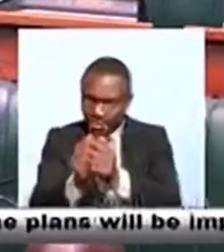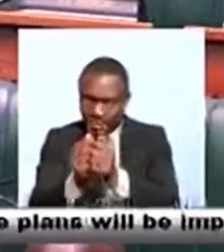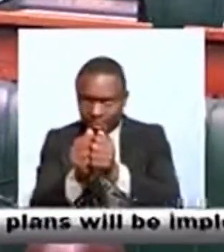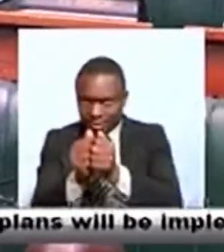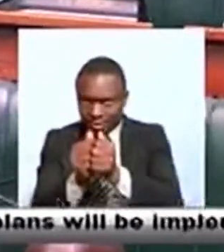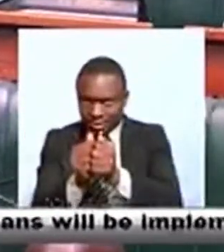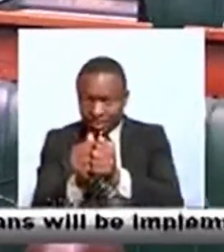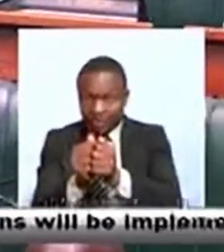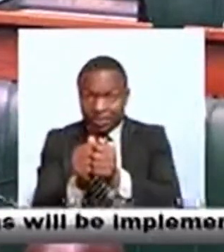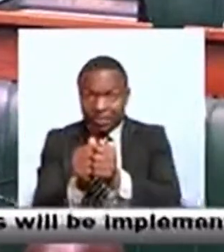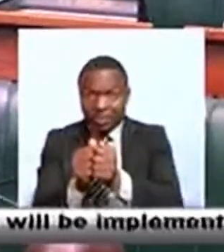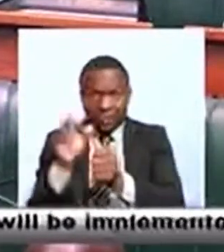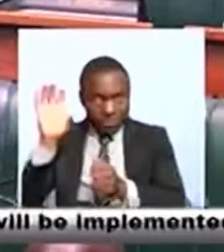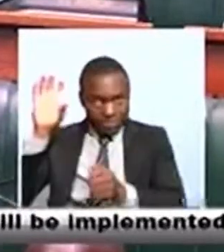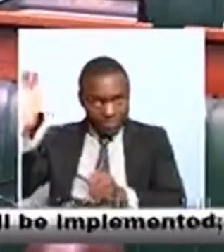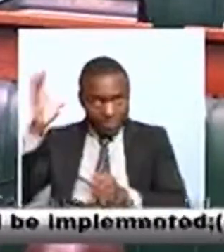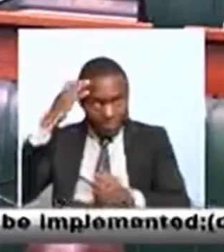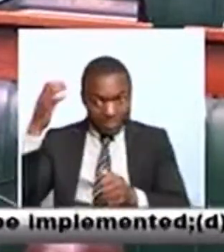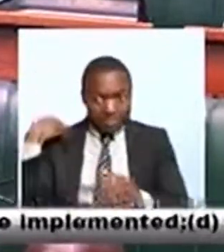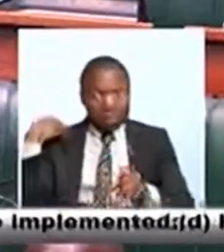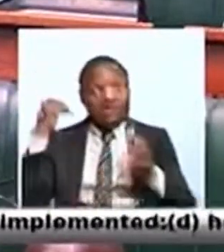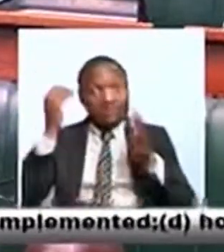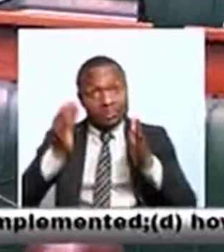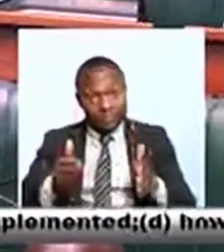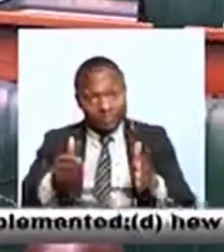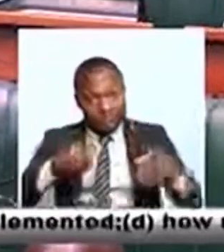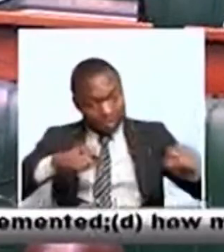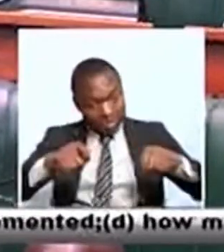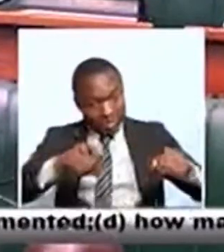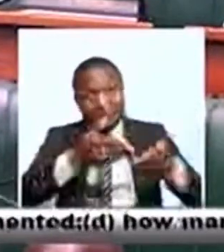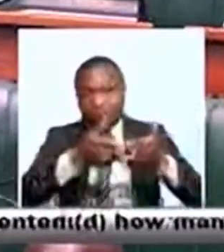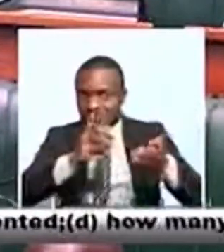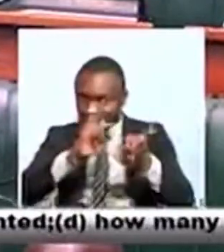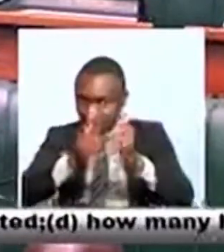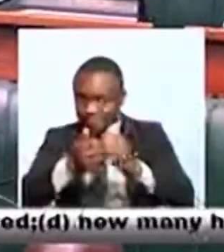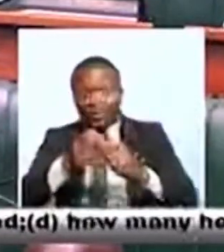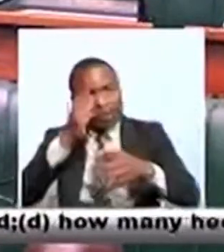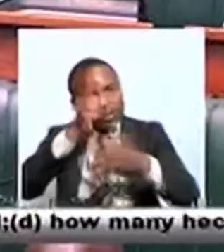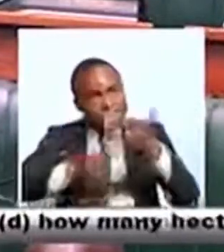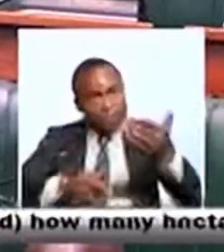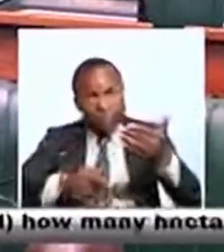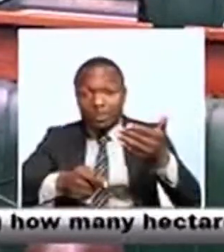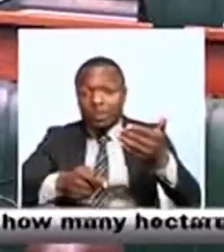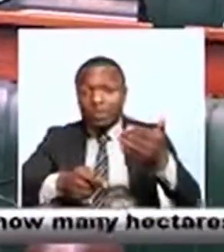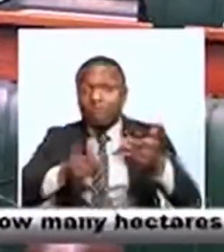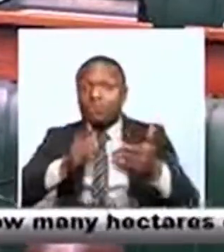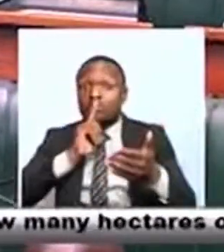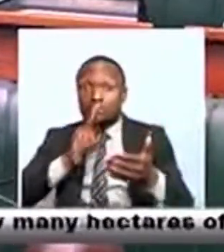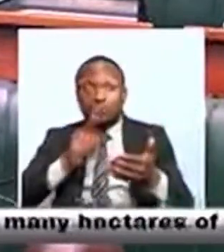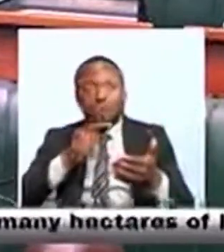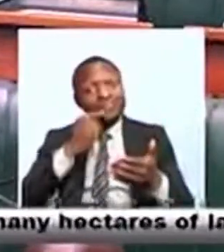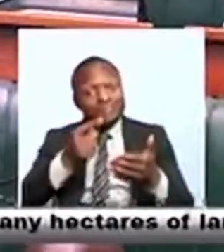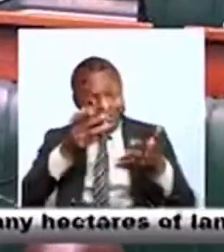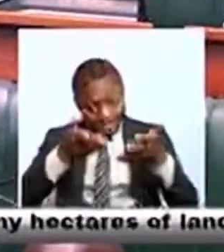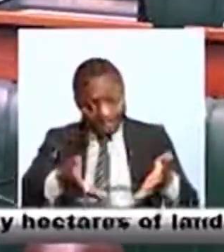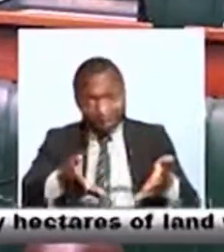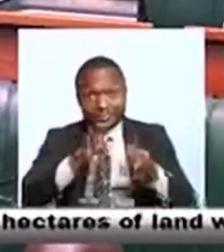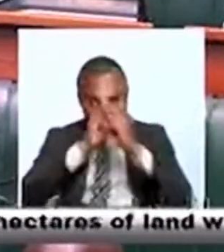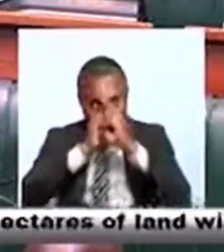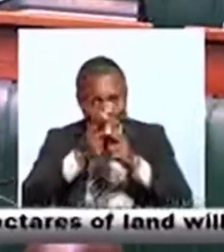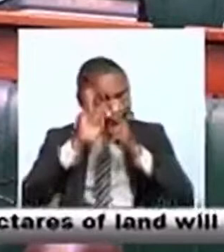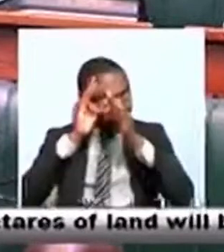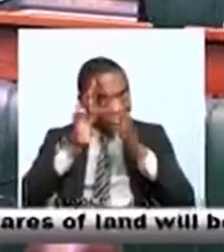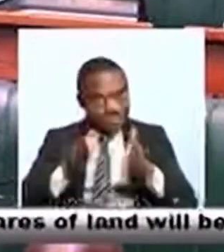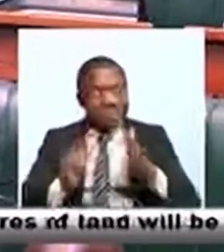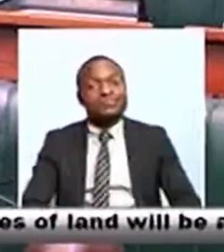resettlement officer, or rather office, to handle that problem. What is true to state here on the floor of the House, Honorable Minister, is